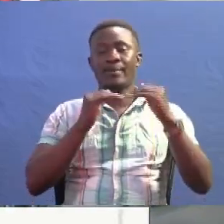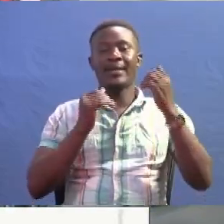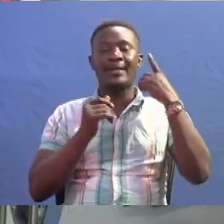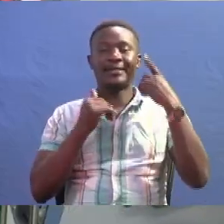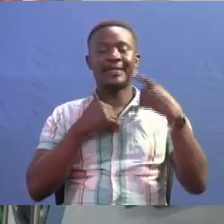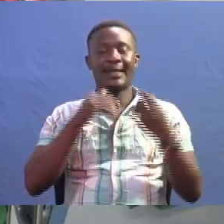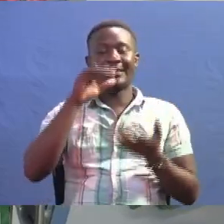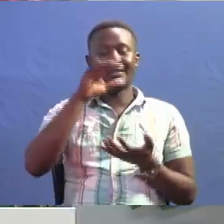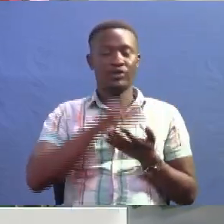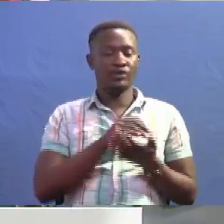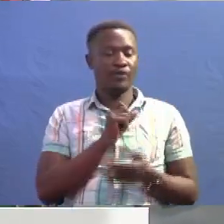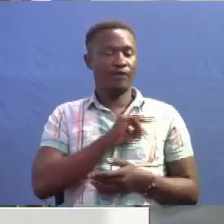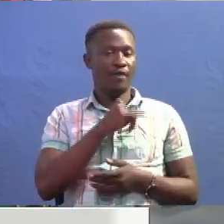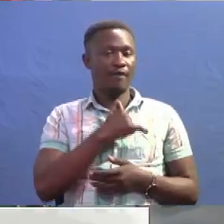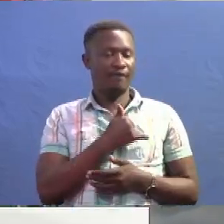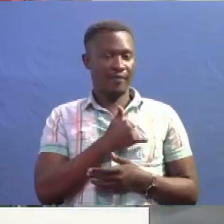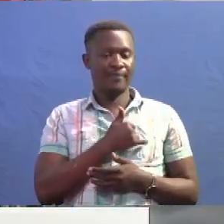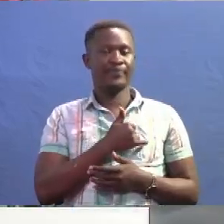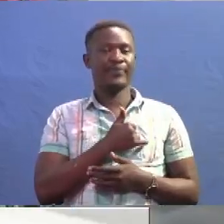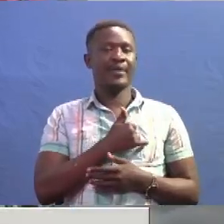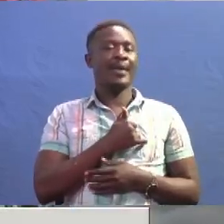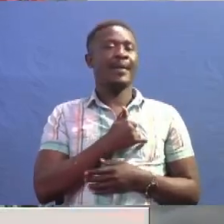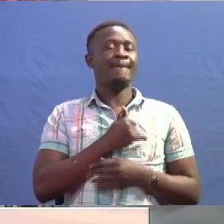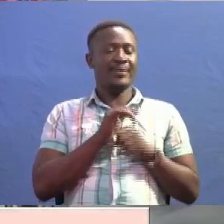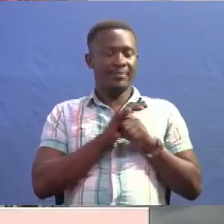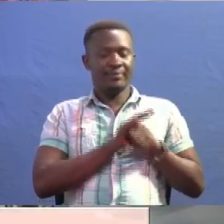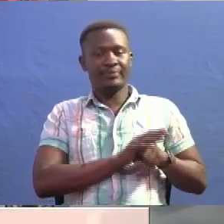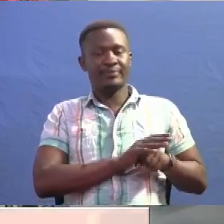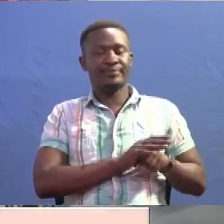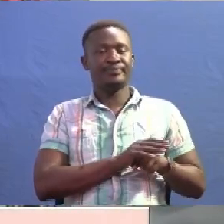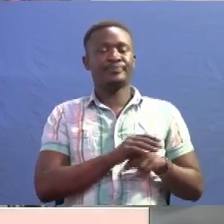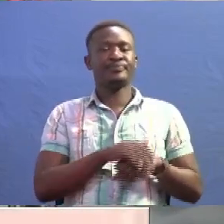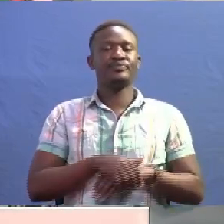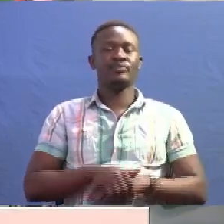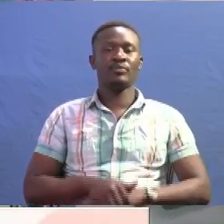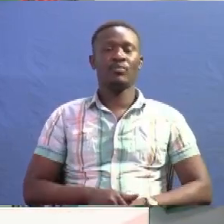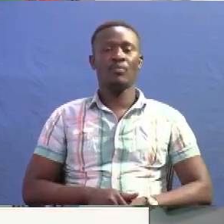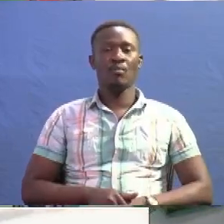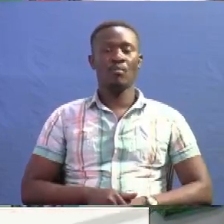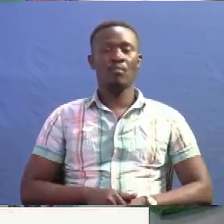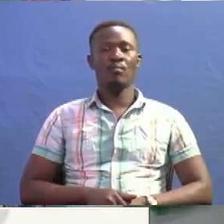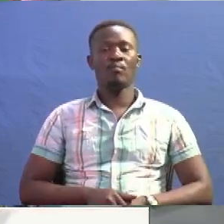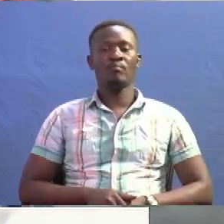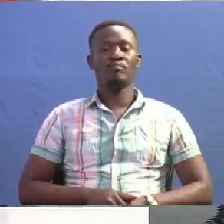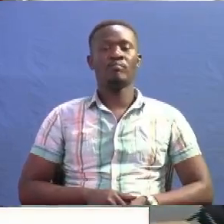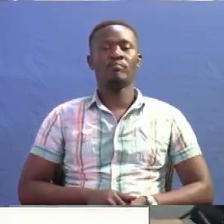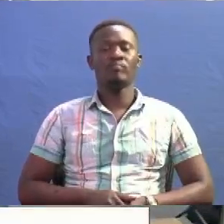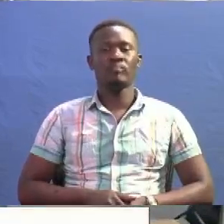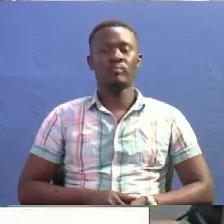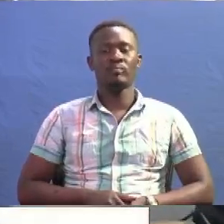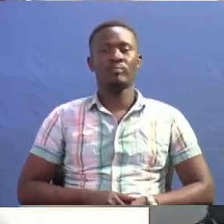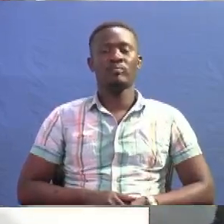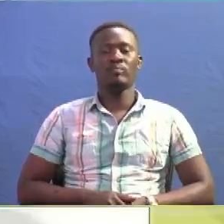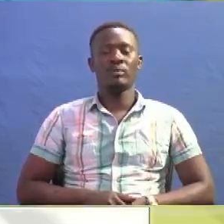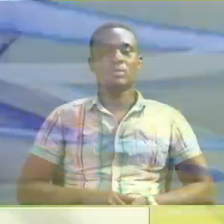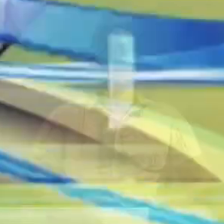reducing fear-based stigma associated with the condition. Yvonne Kimuma, KUTV.